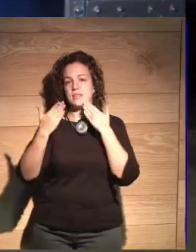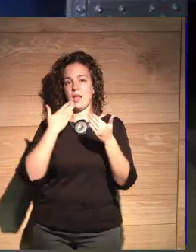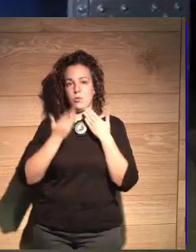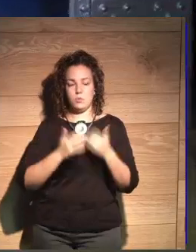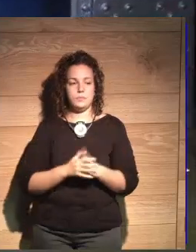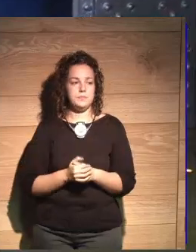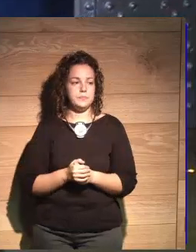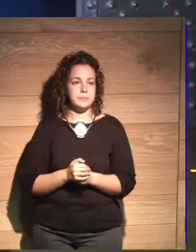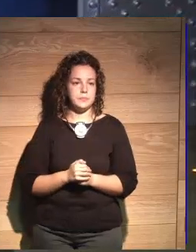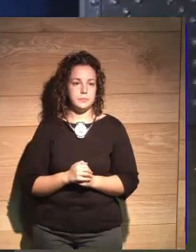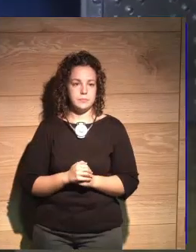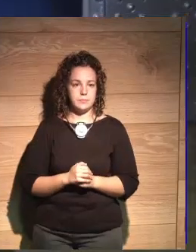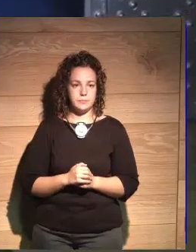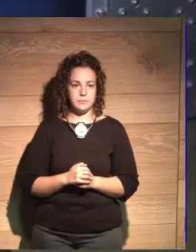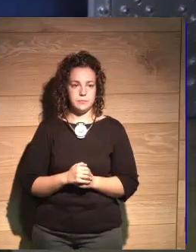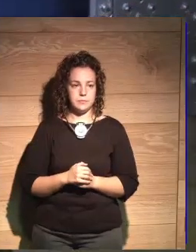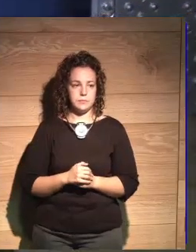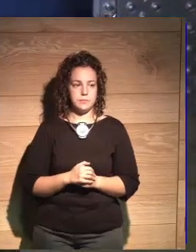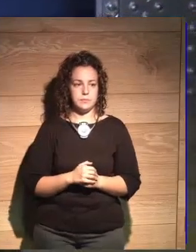discussion.